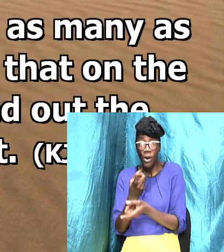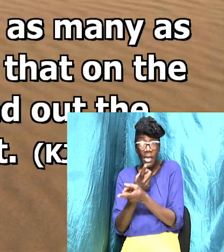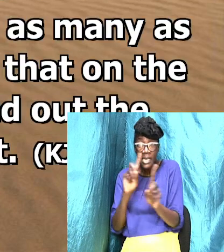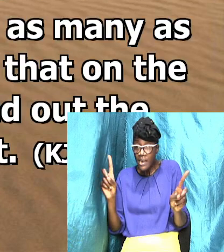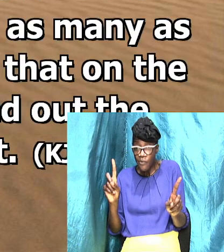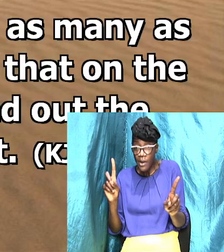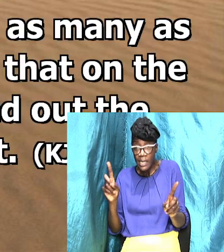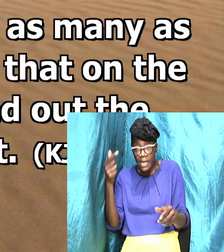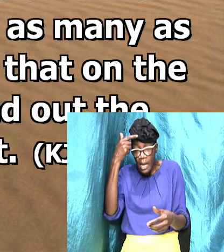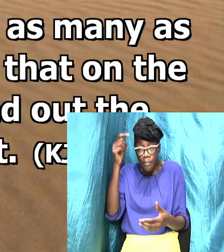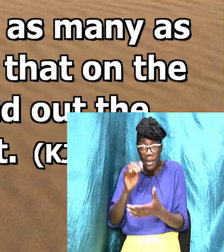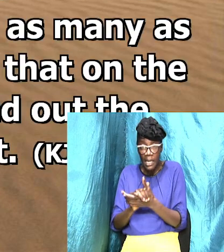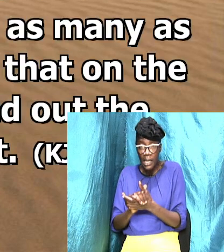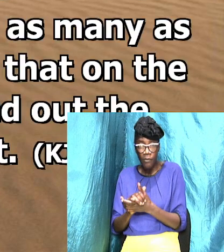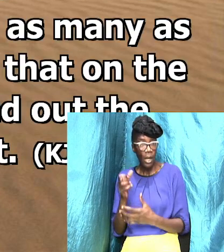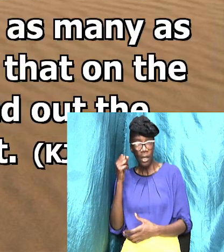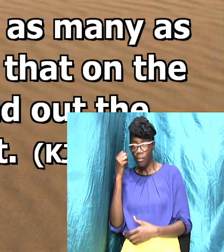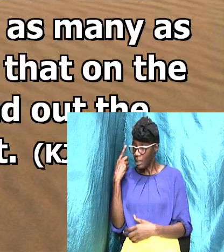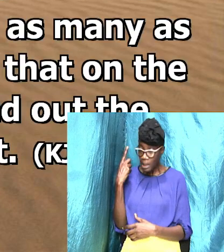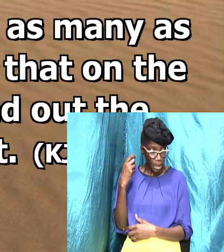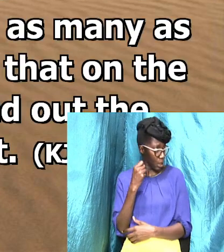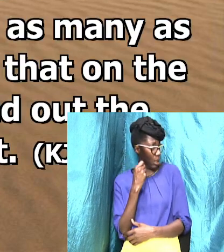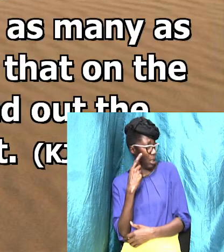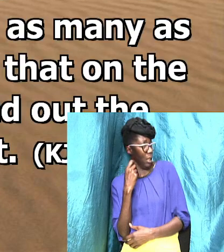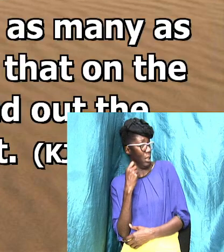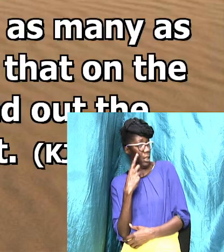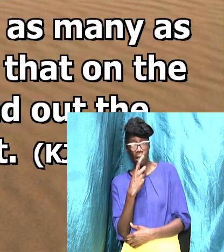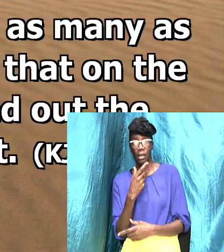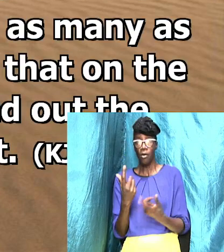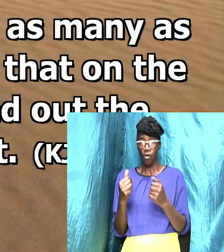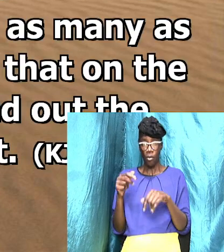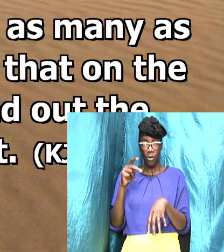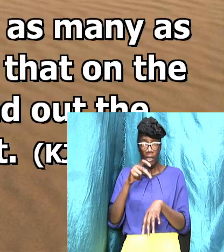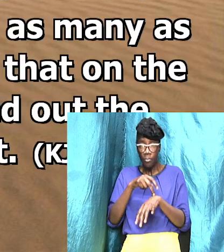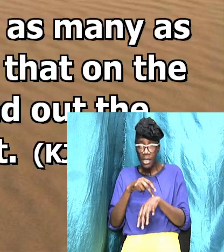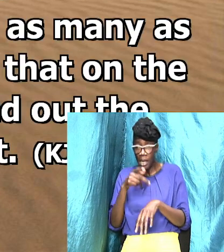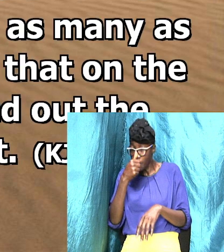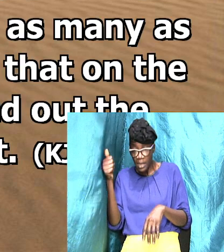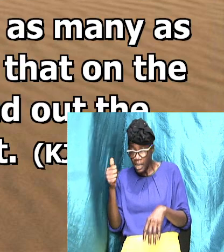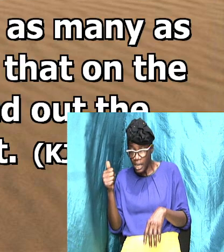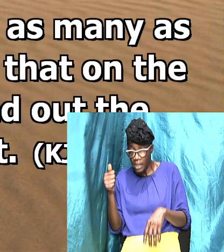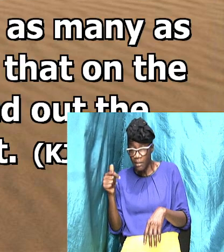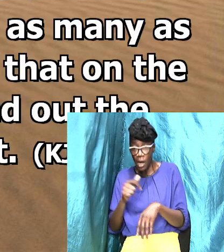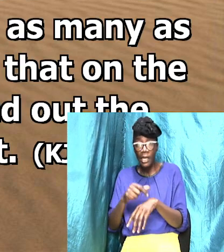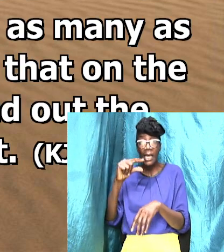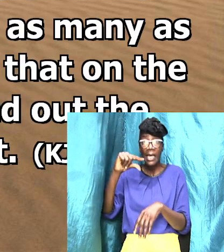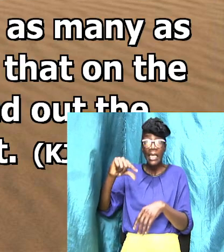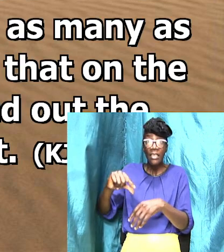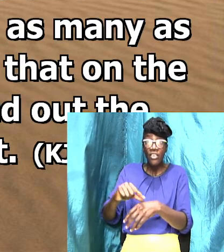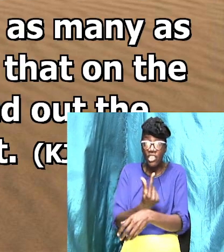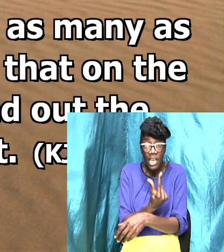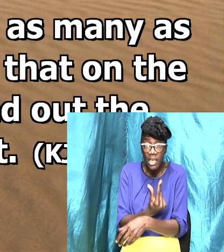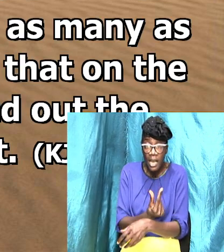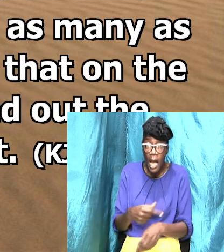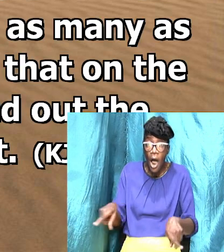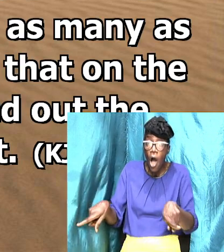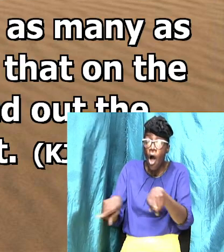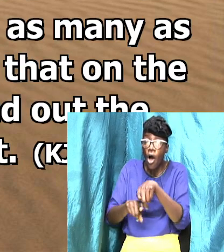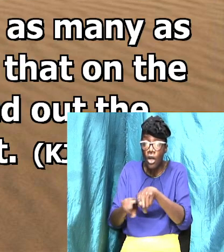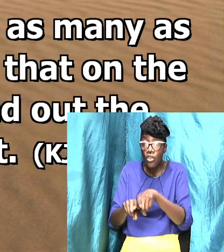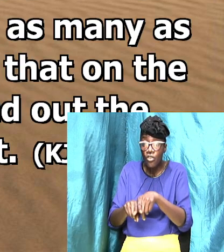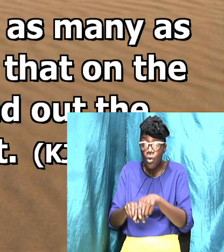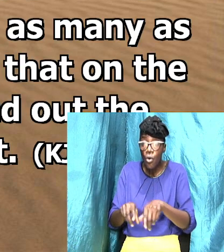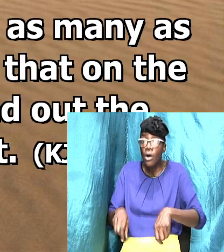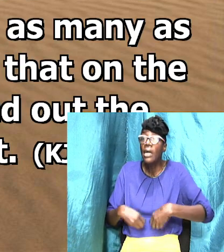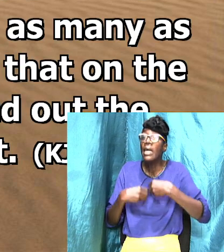astonished, as many as came with Peter, because that on the Gentiles also was poured out the gift of the